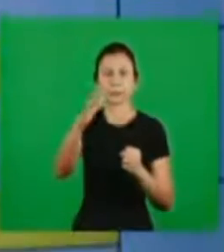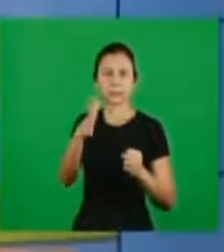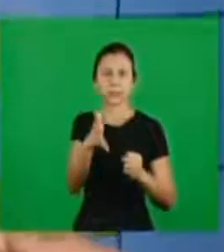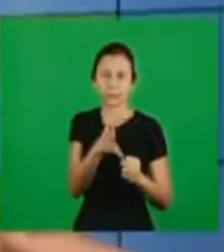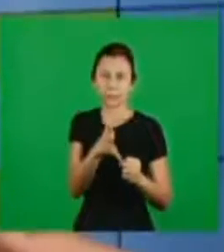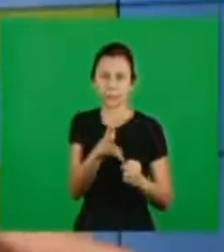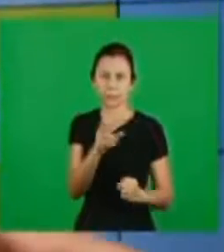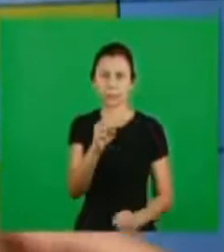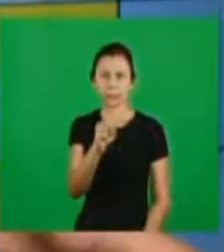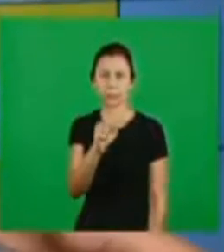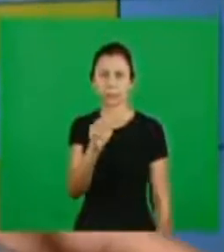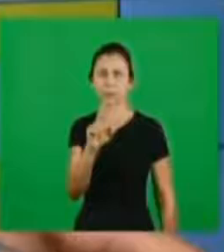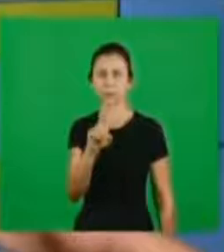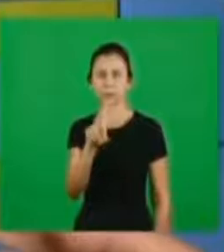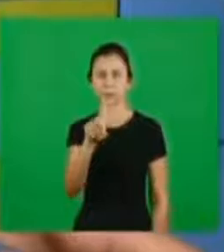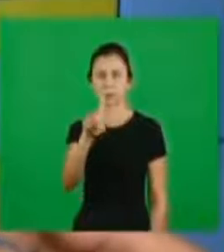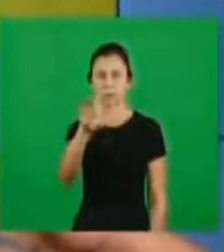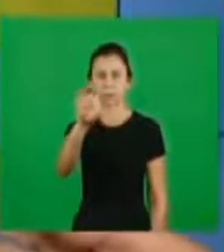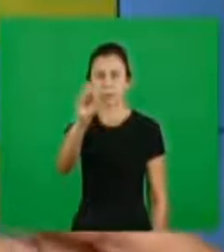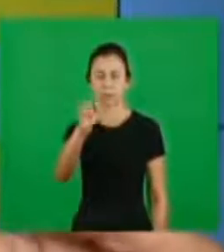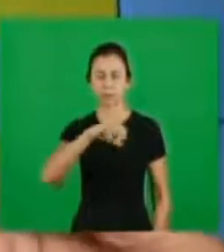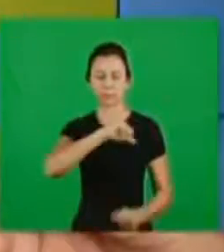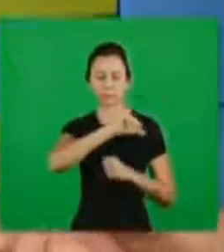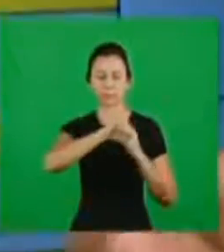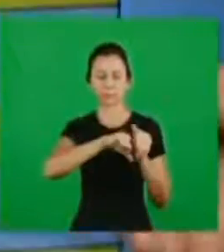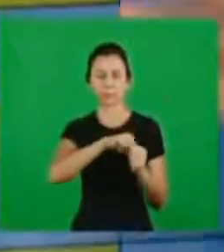example, the